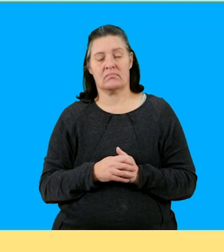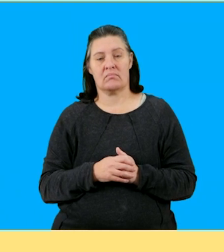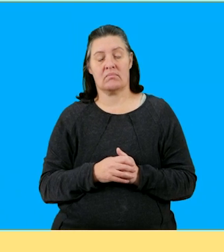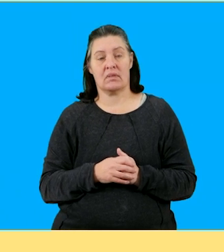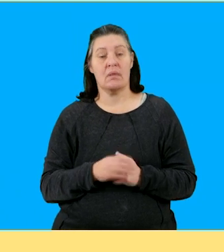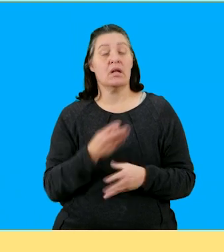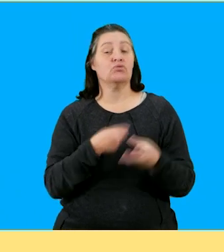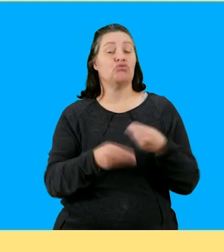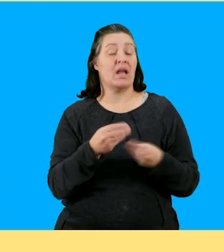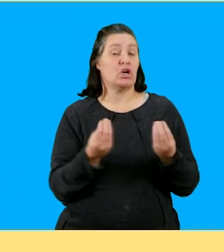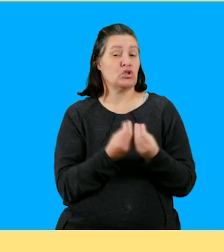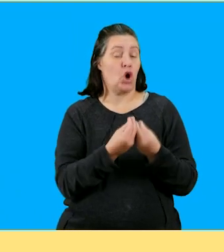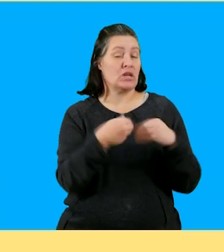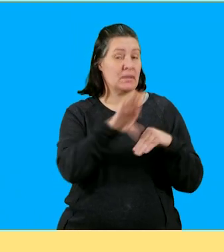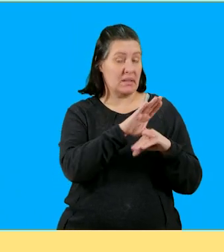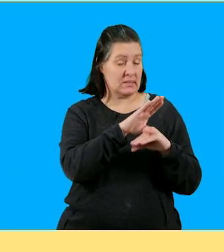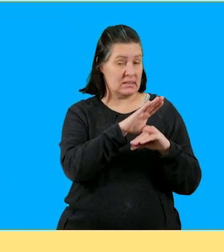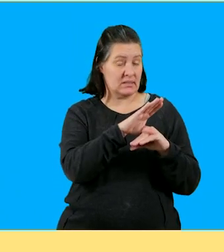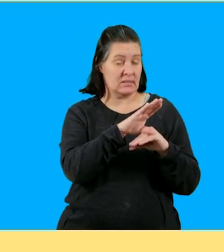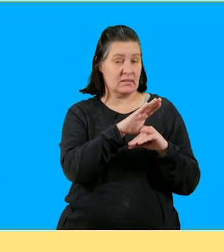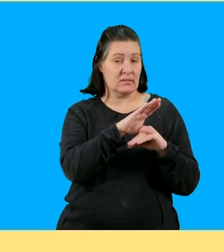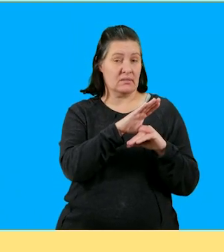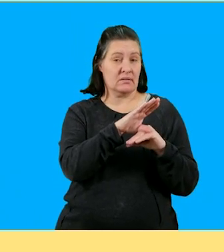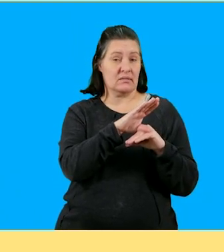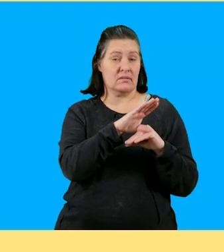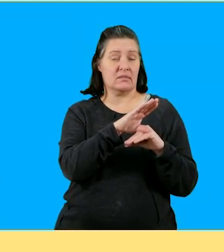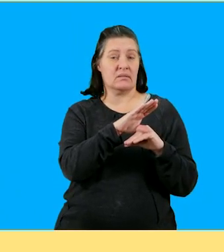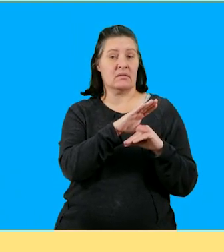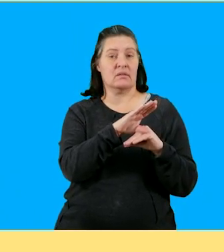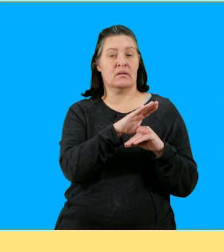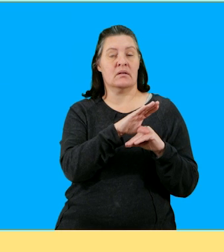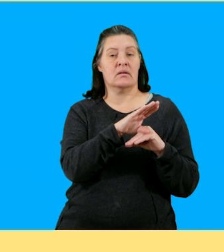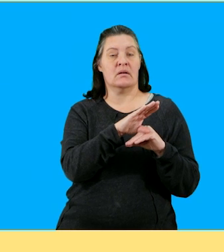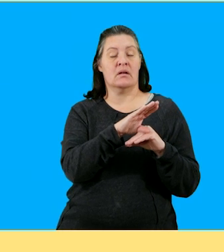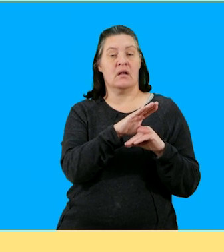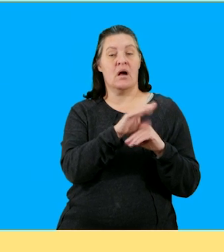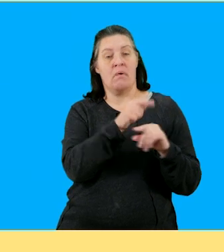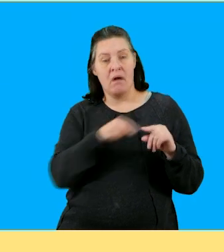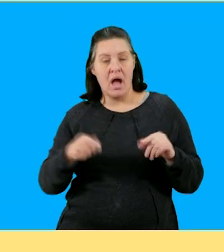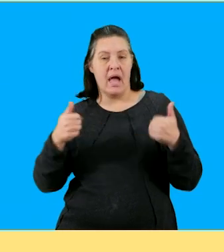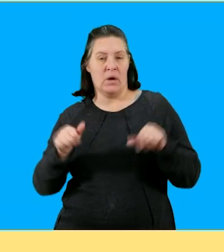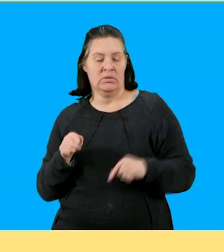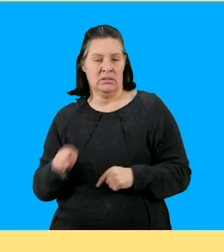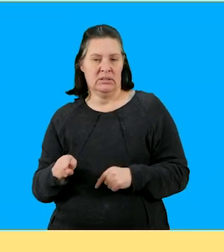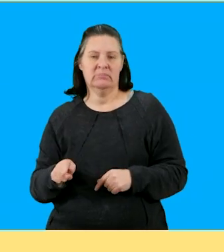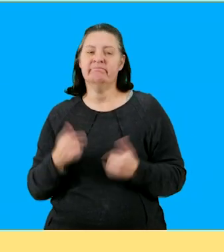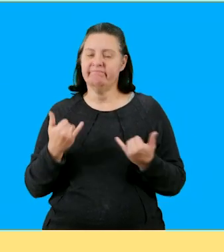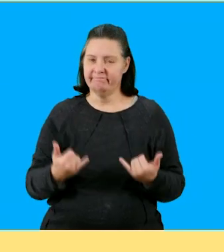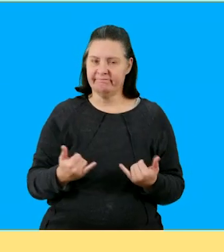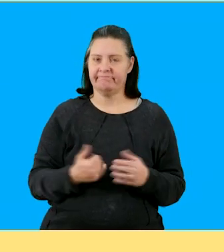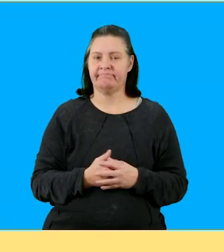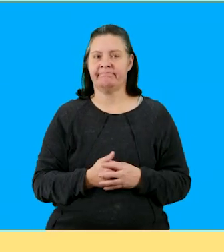With the trading stock surplus, when I come now to my trading stock surplus account, I will therefore